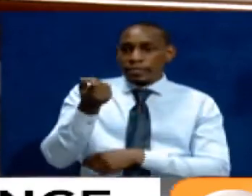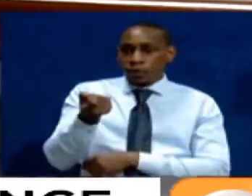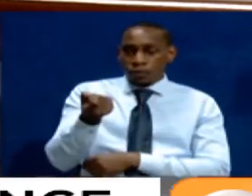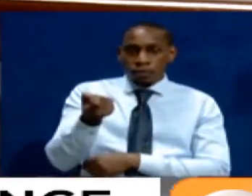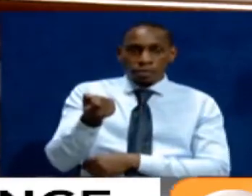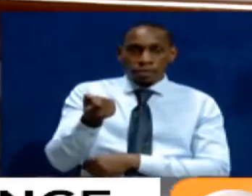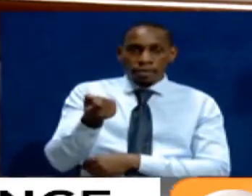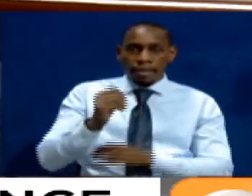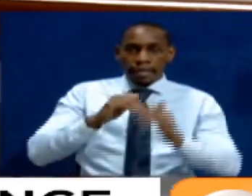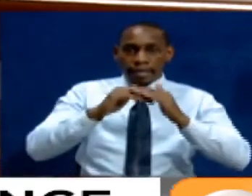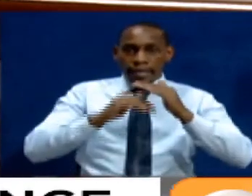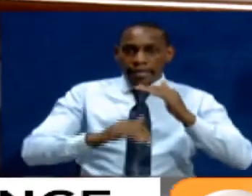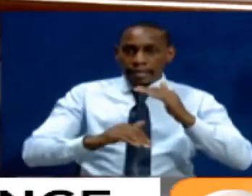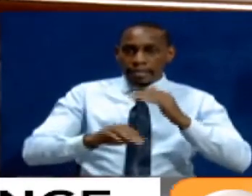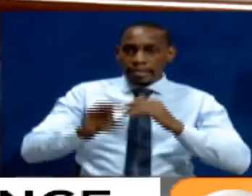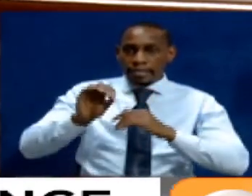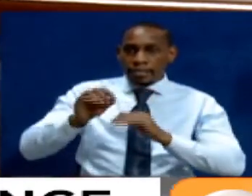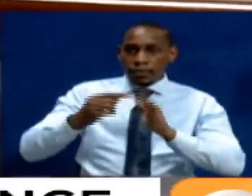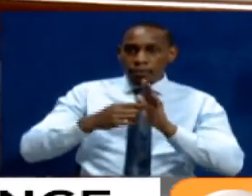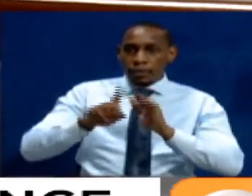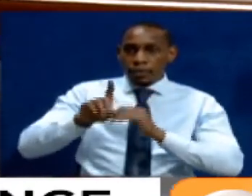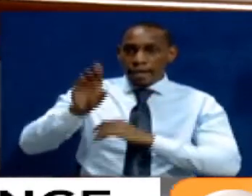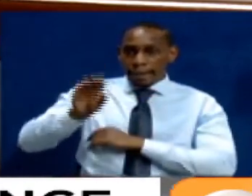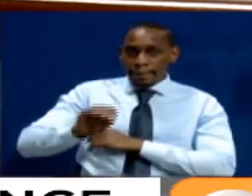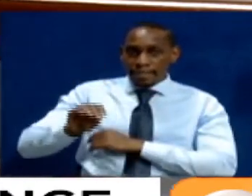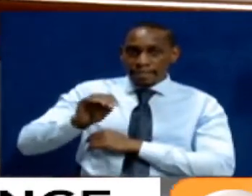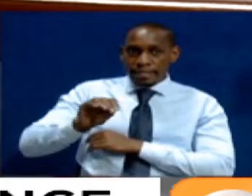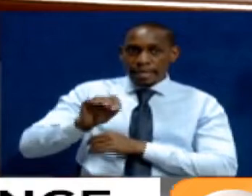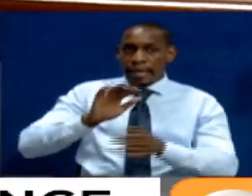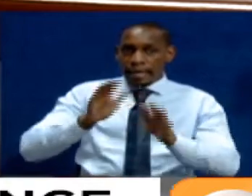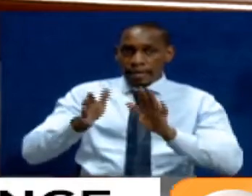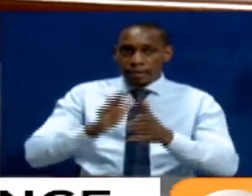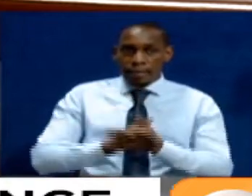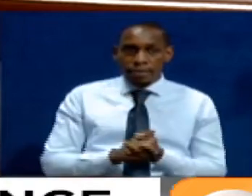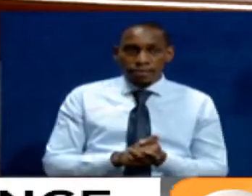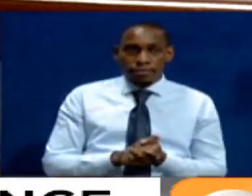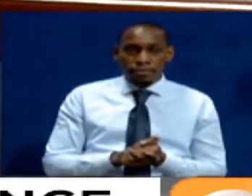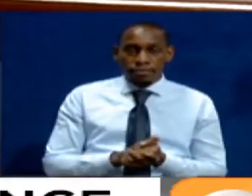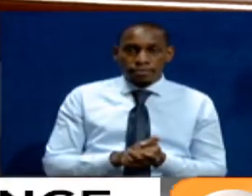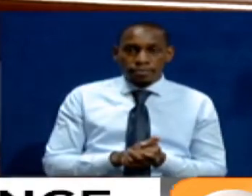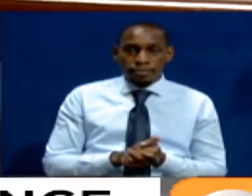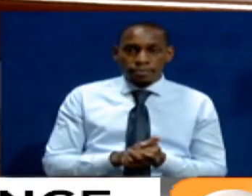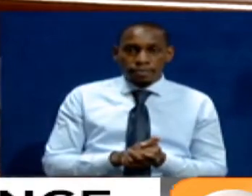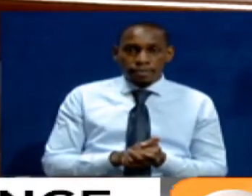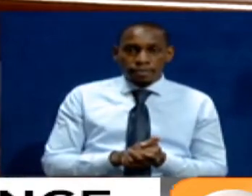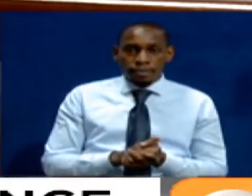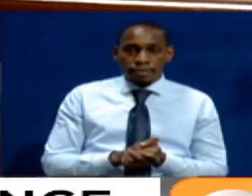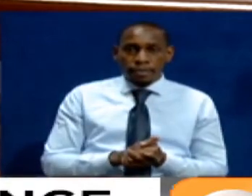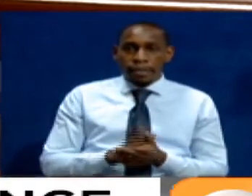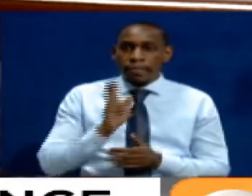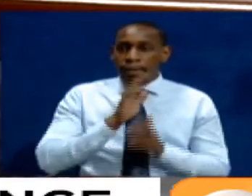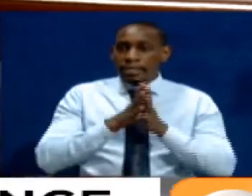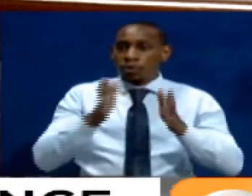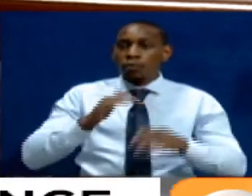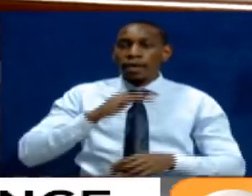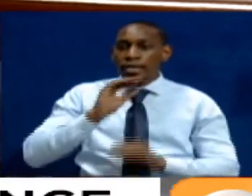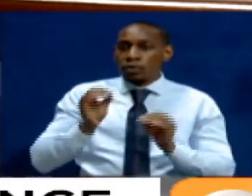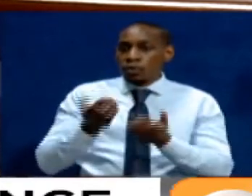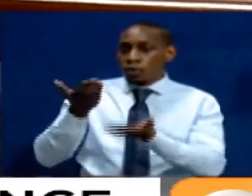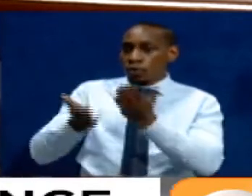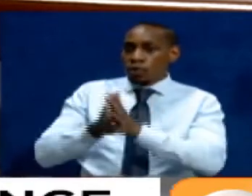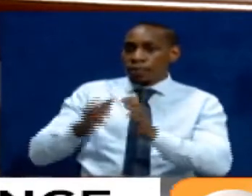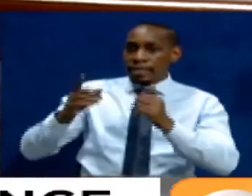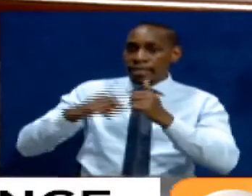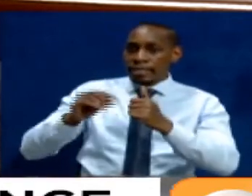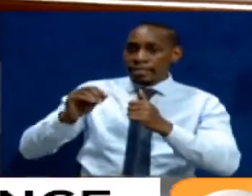low, less than even 0.1% or so. And so they're not at high risk of death like the